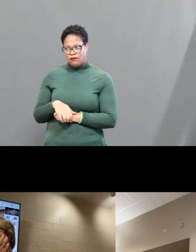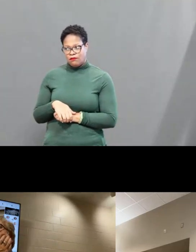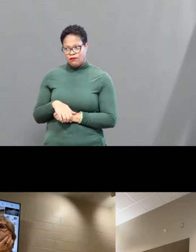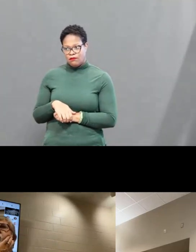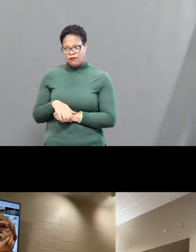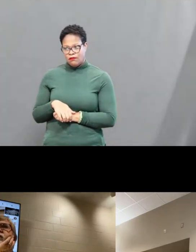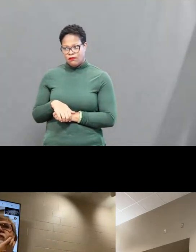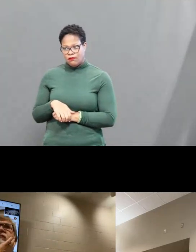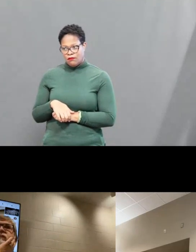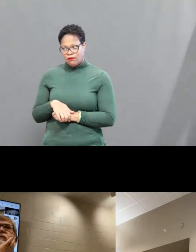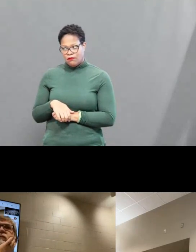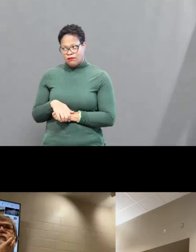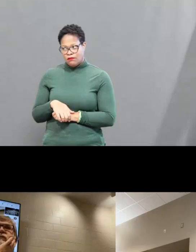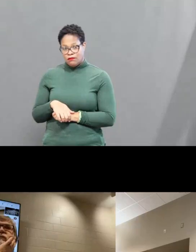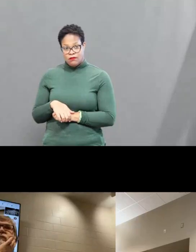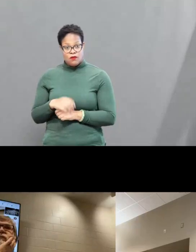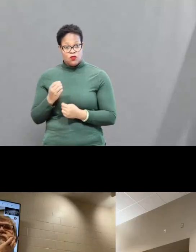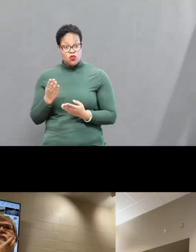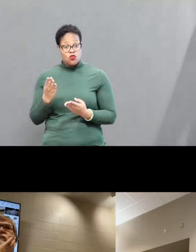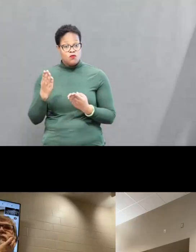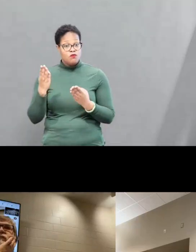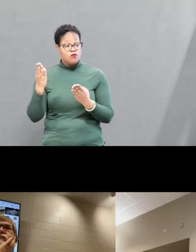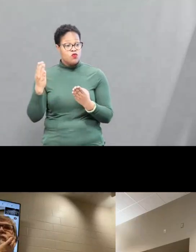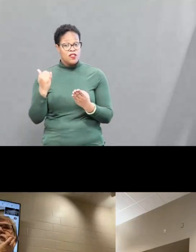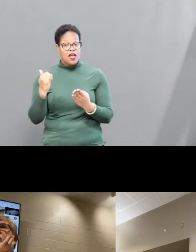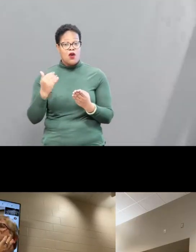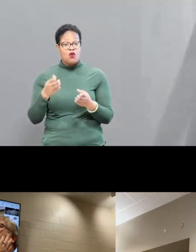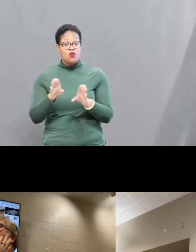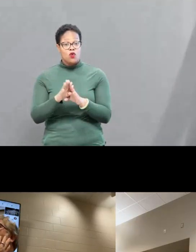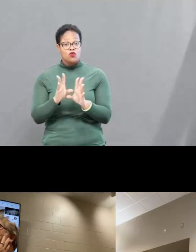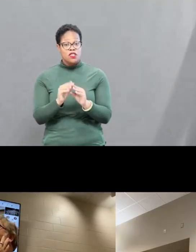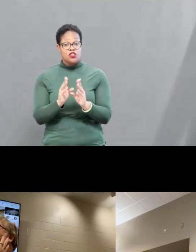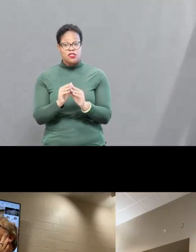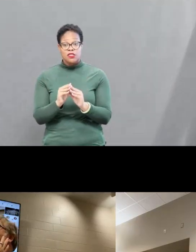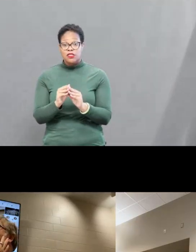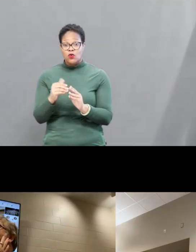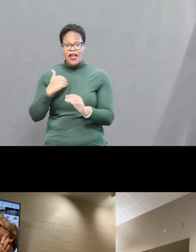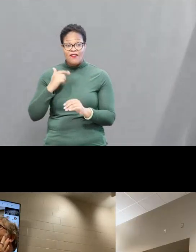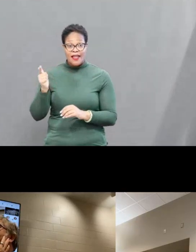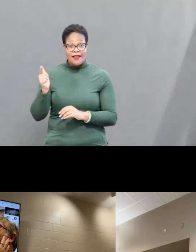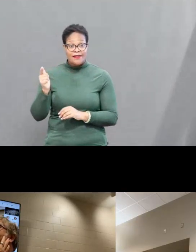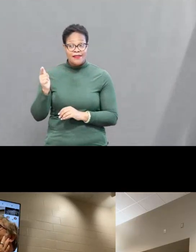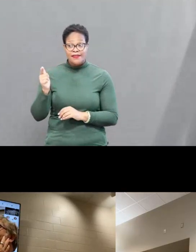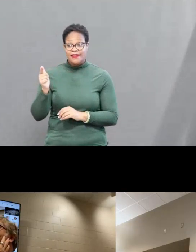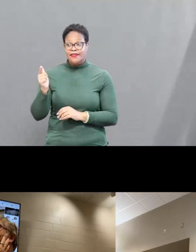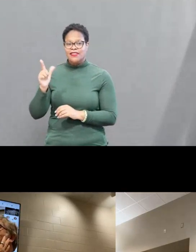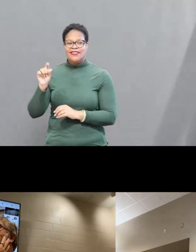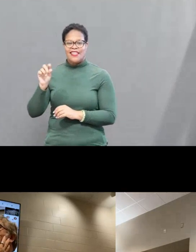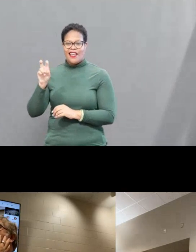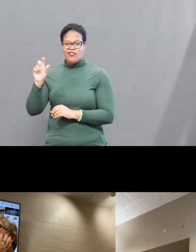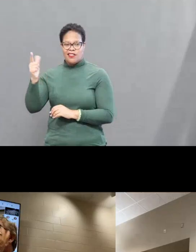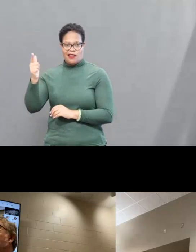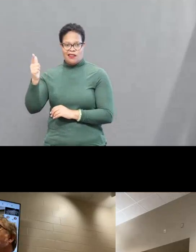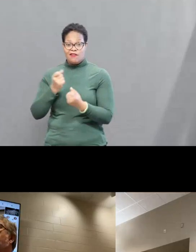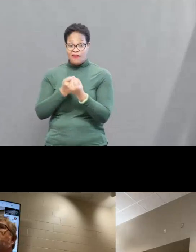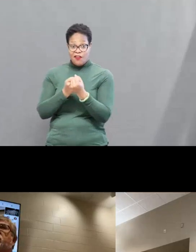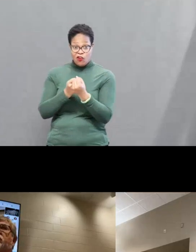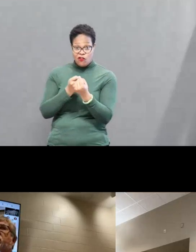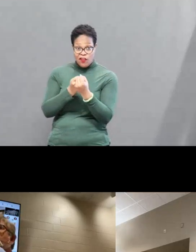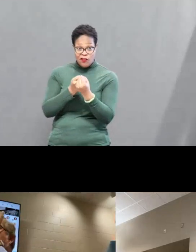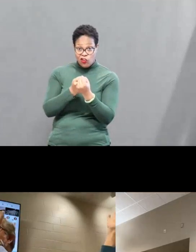So it's been moved that we go into closed session. Do I have a second? Second. All in favor?